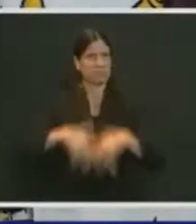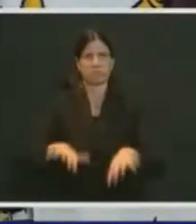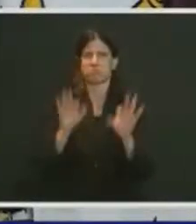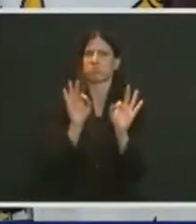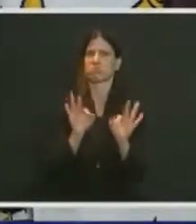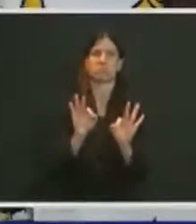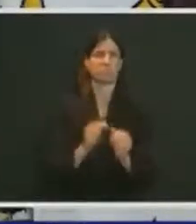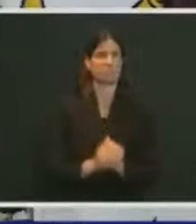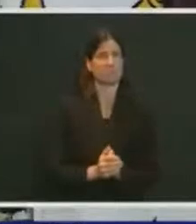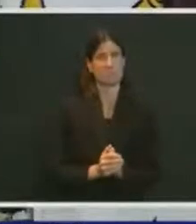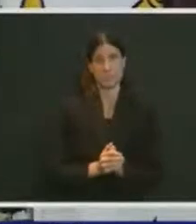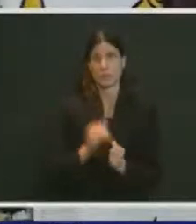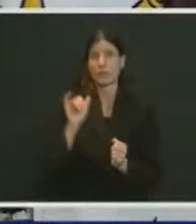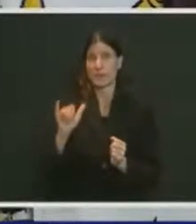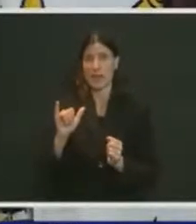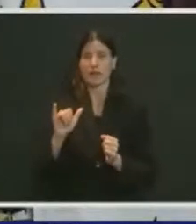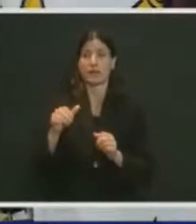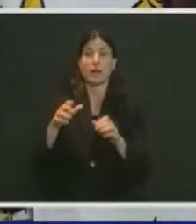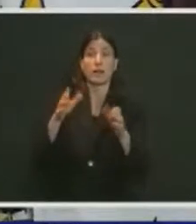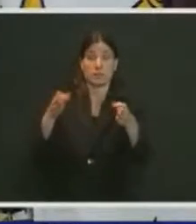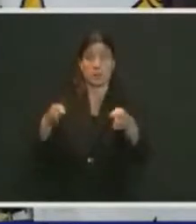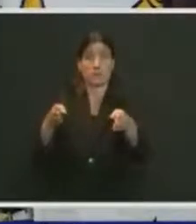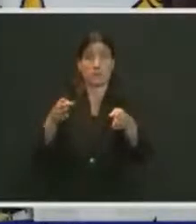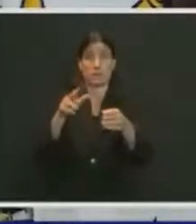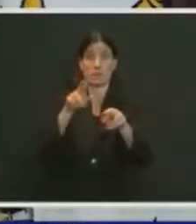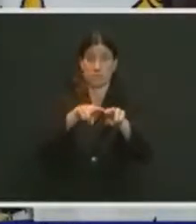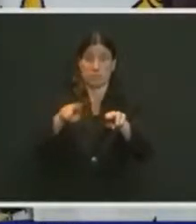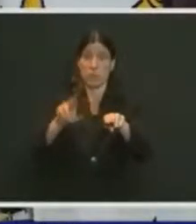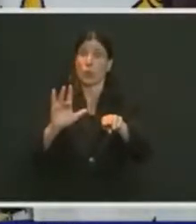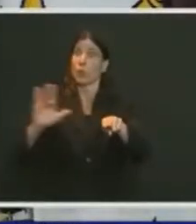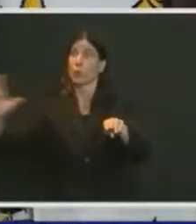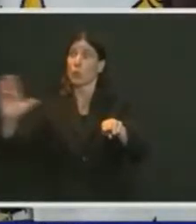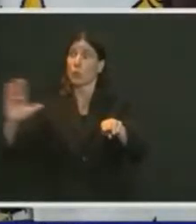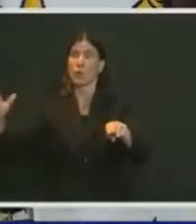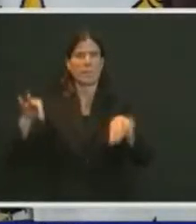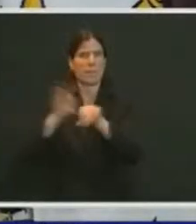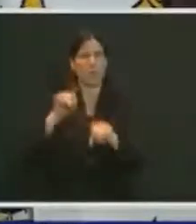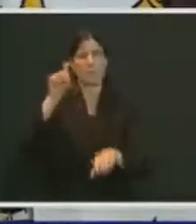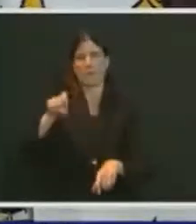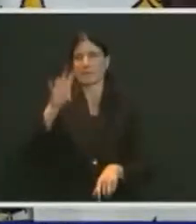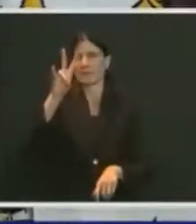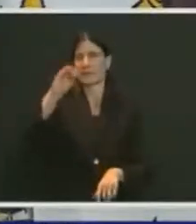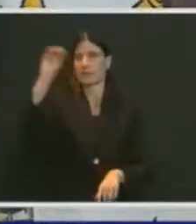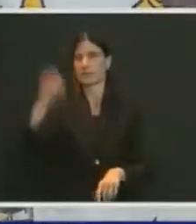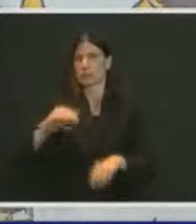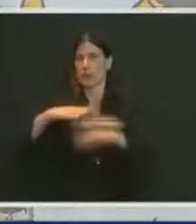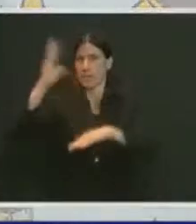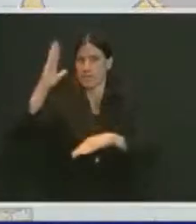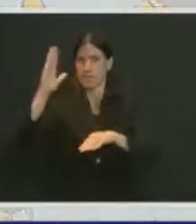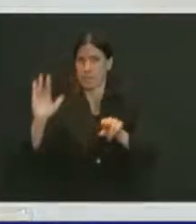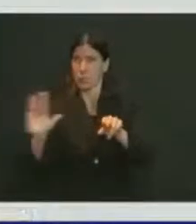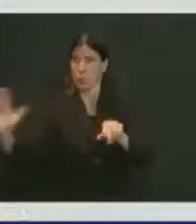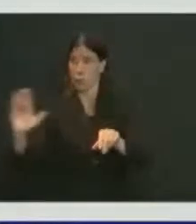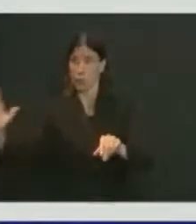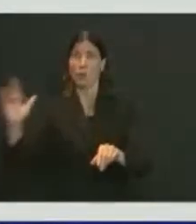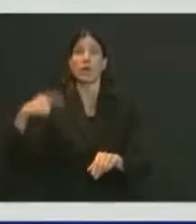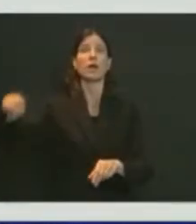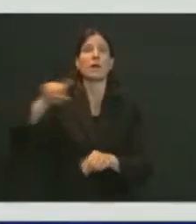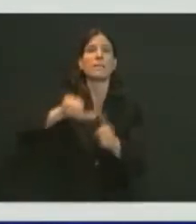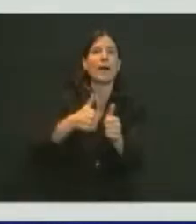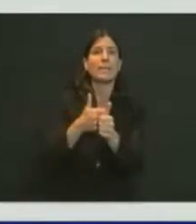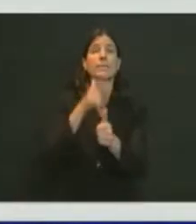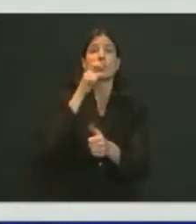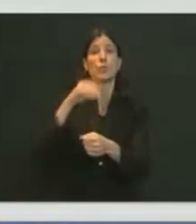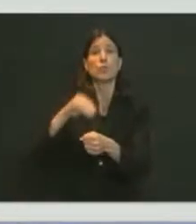non-COVID patients and medical emergencies. If we continue to see less than 70% of beds filled by